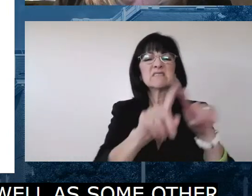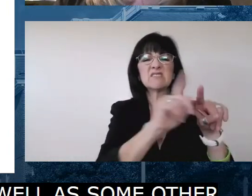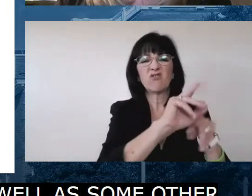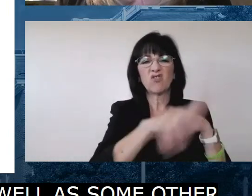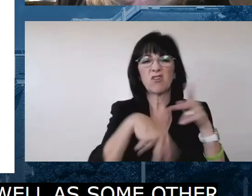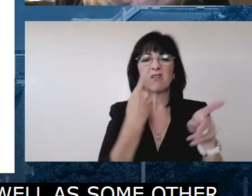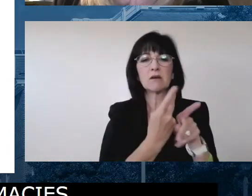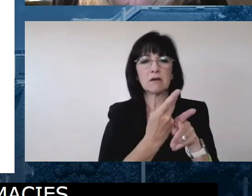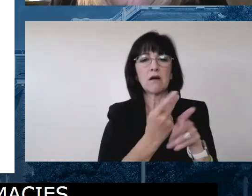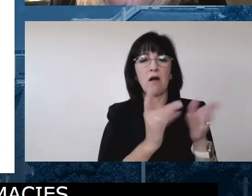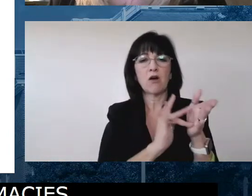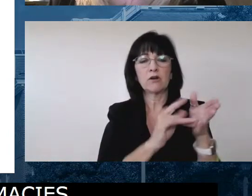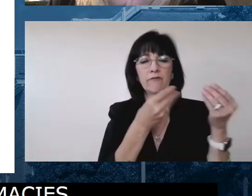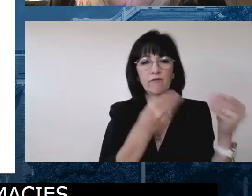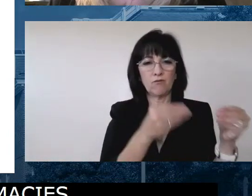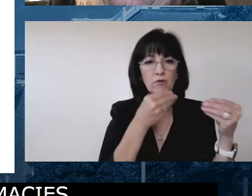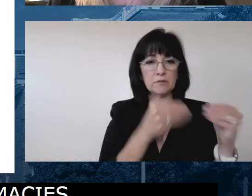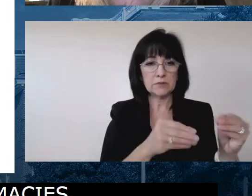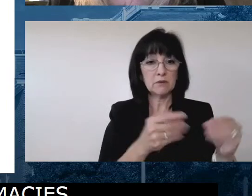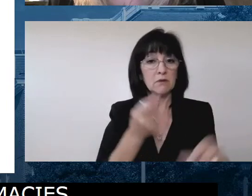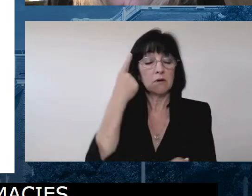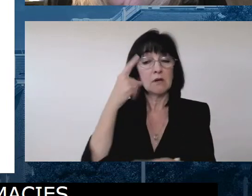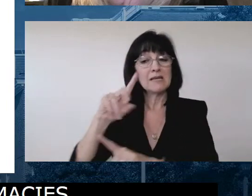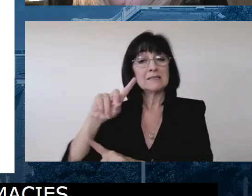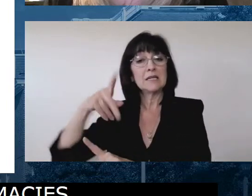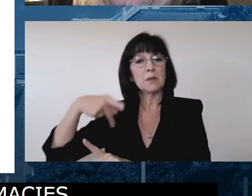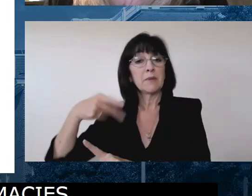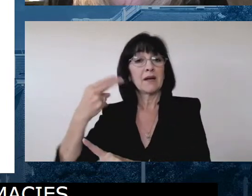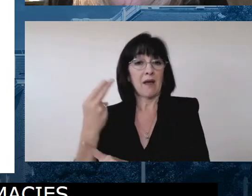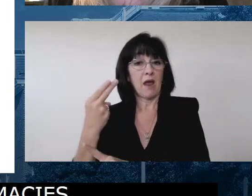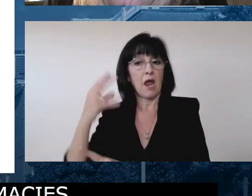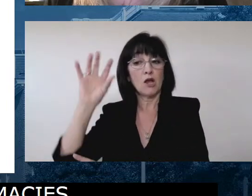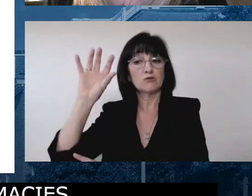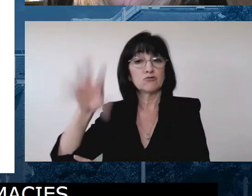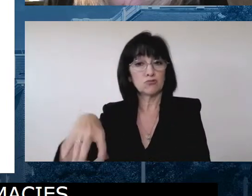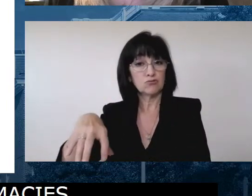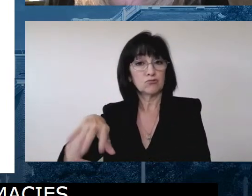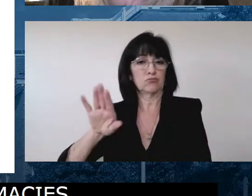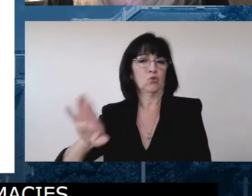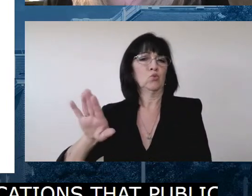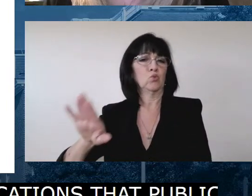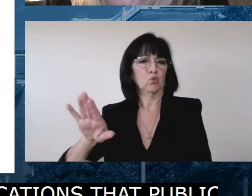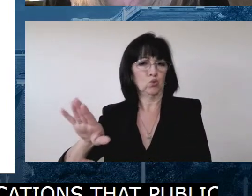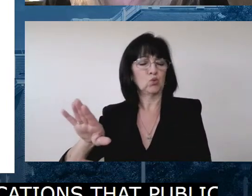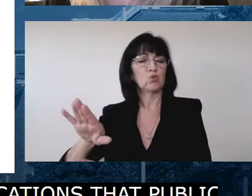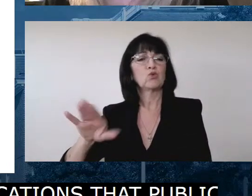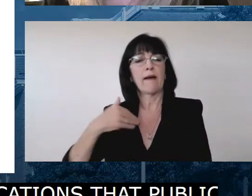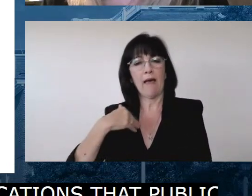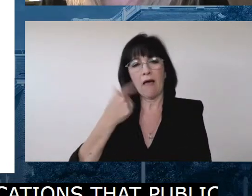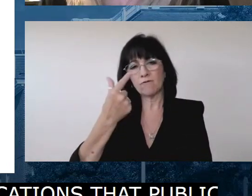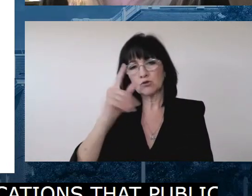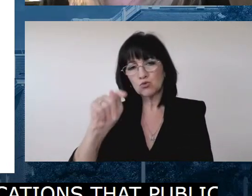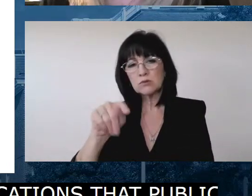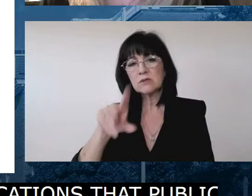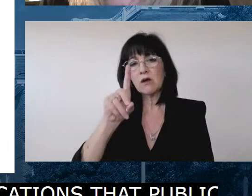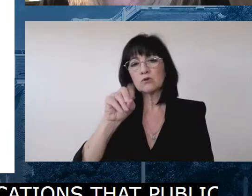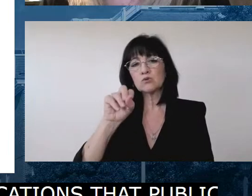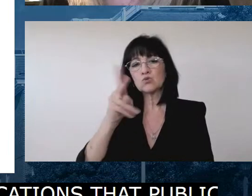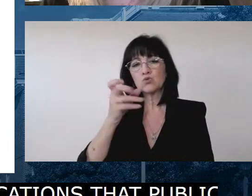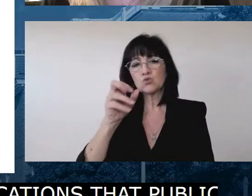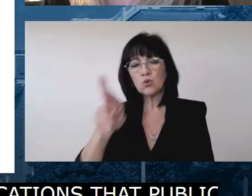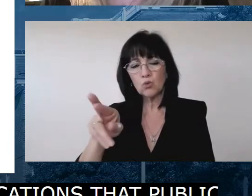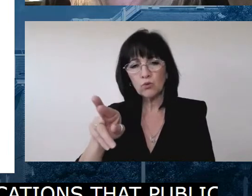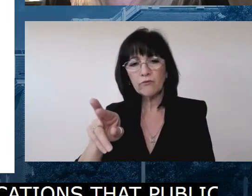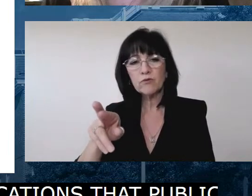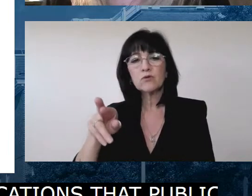static vaccine locations that public health runs, we've got one in Georgetown and Dover. We've got one